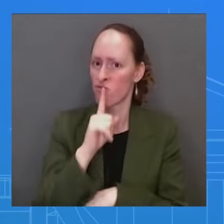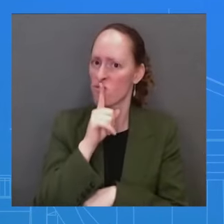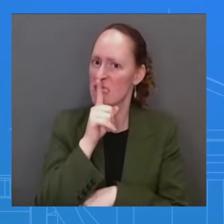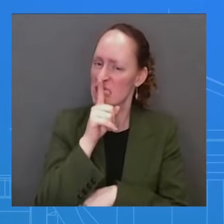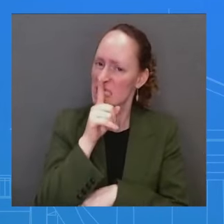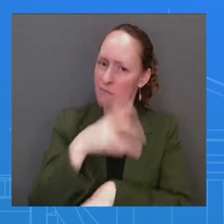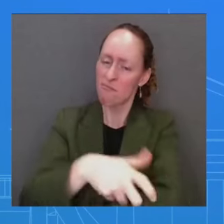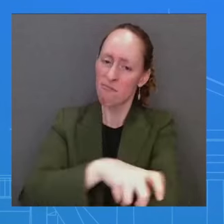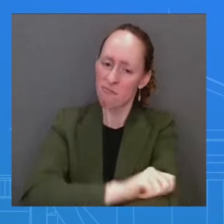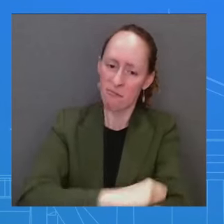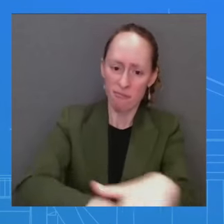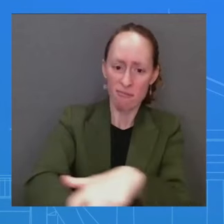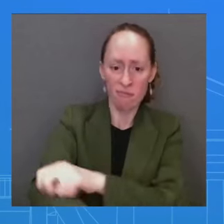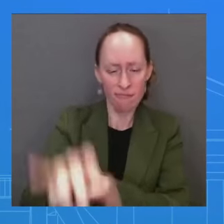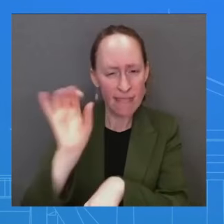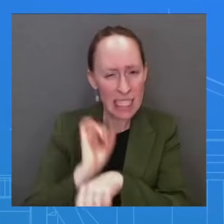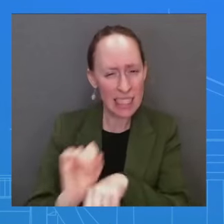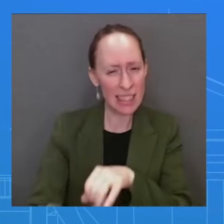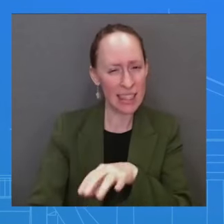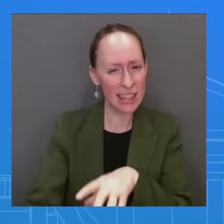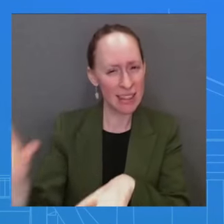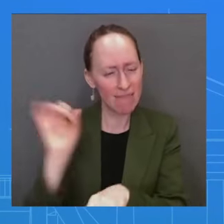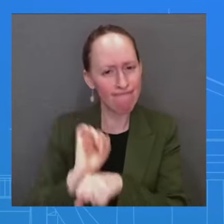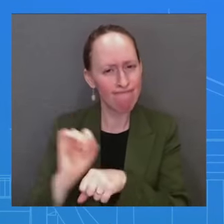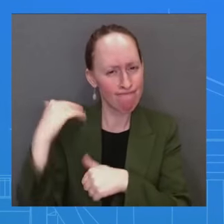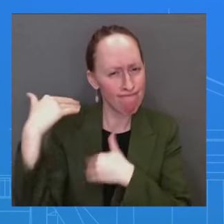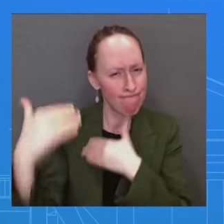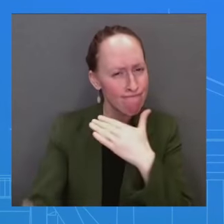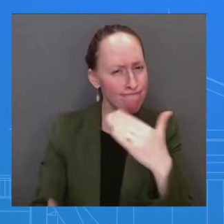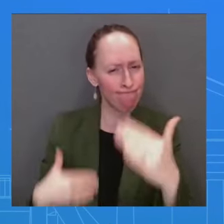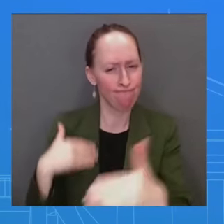underway to make sure that we deal with the border